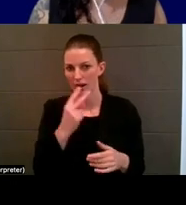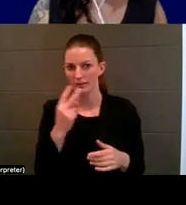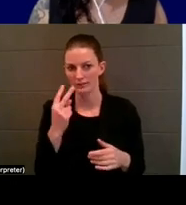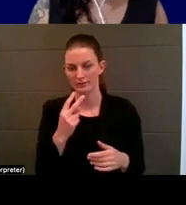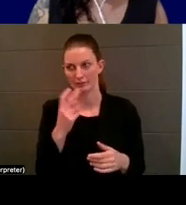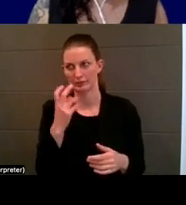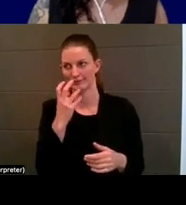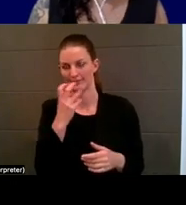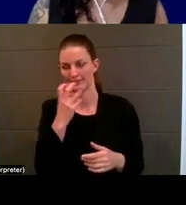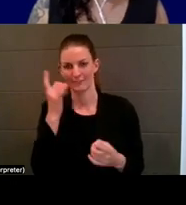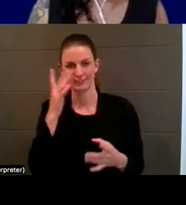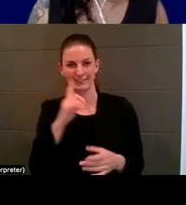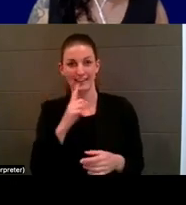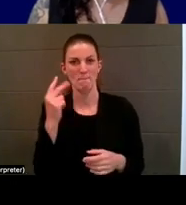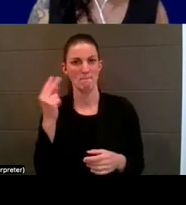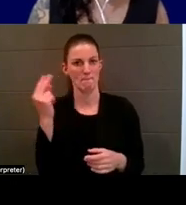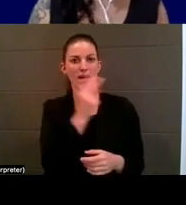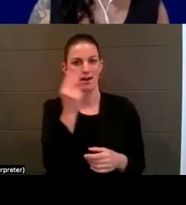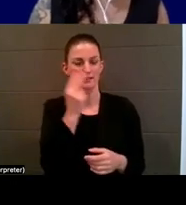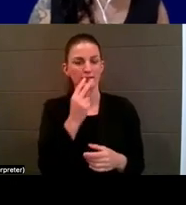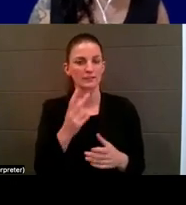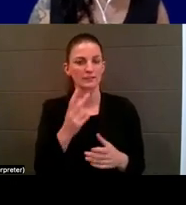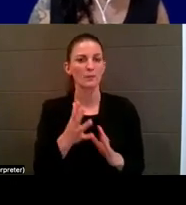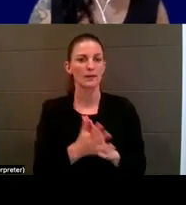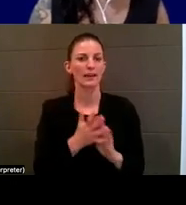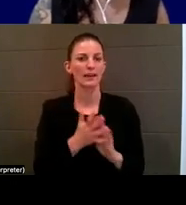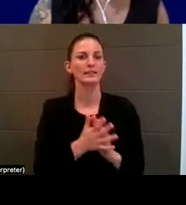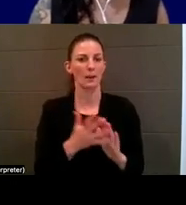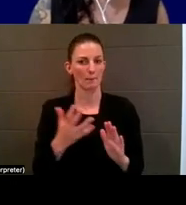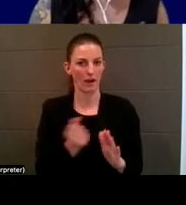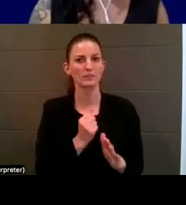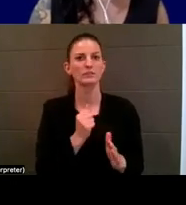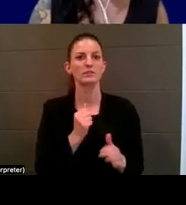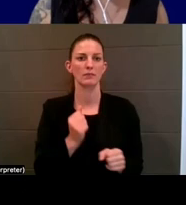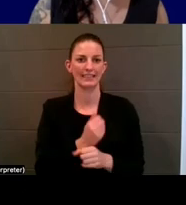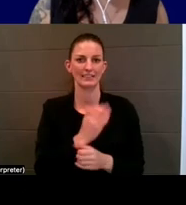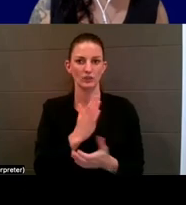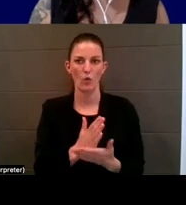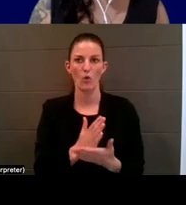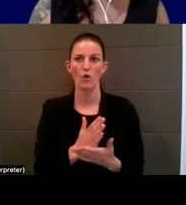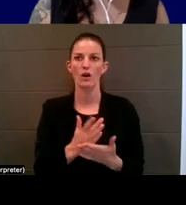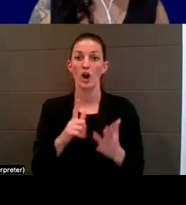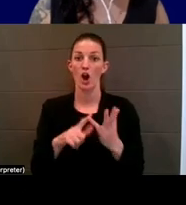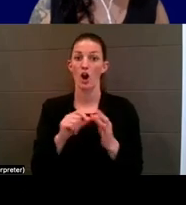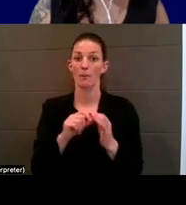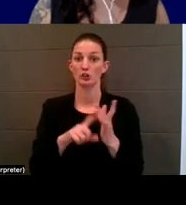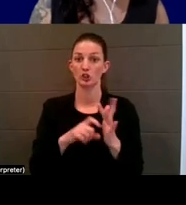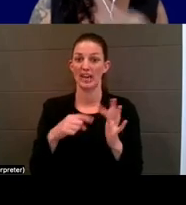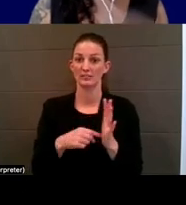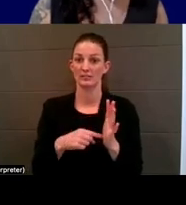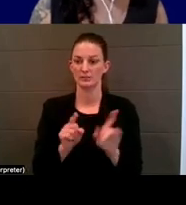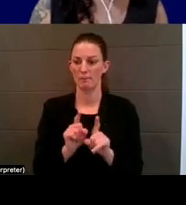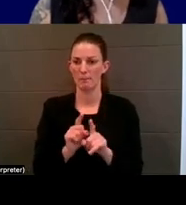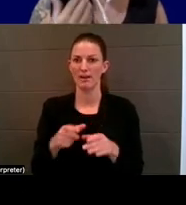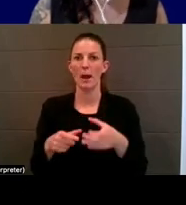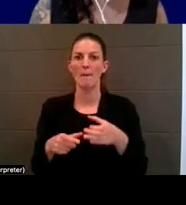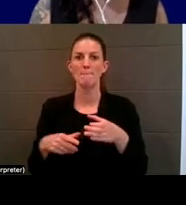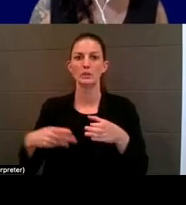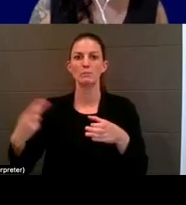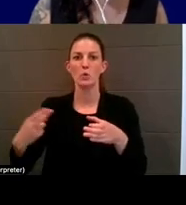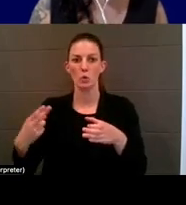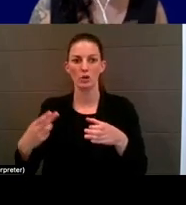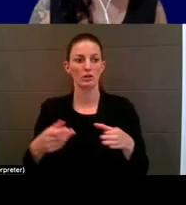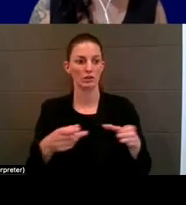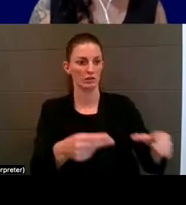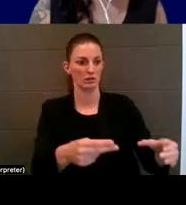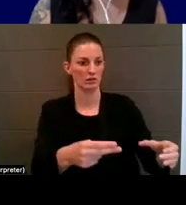apologies. So for access and support, Claire needs an object of reference and a touch cue to help her understand what's about to